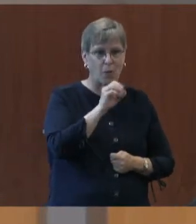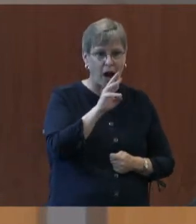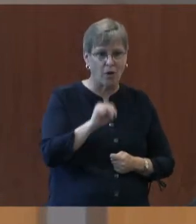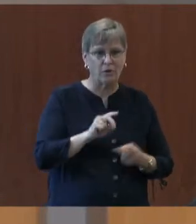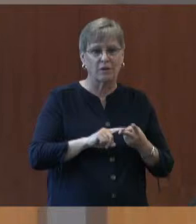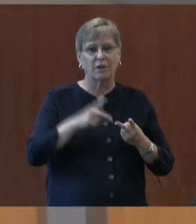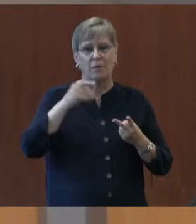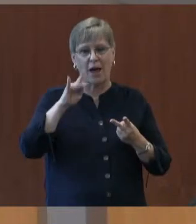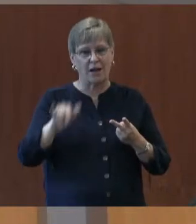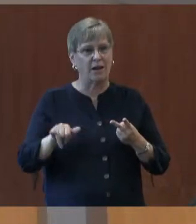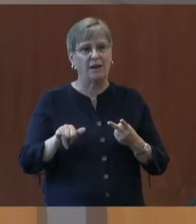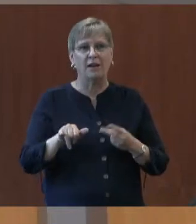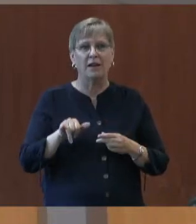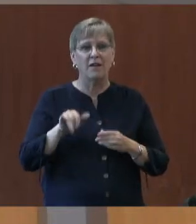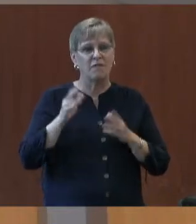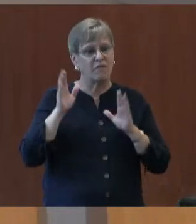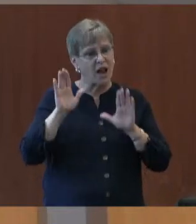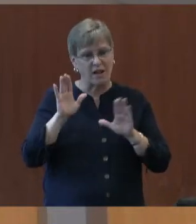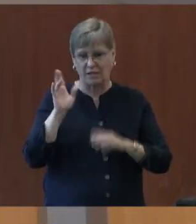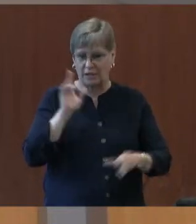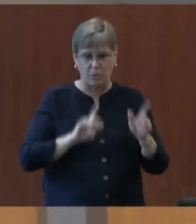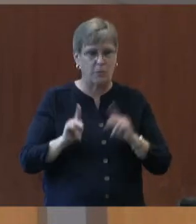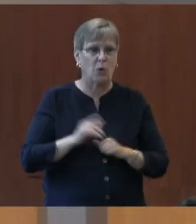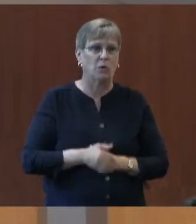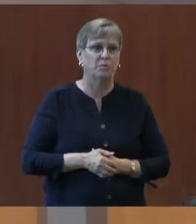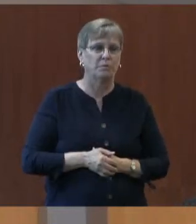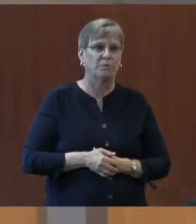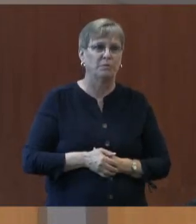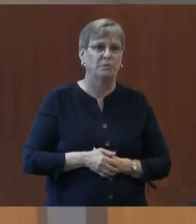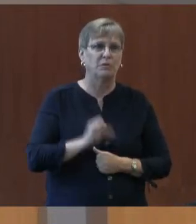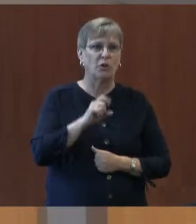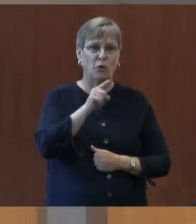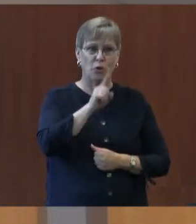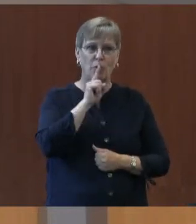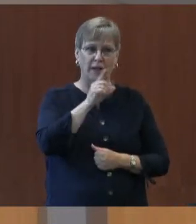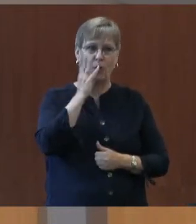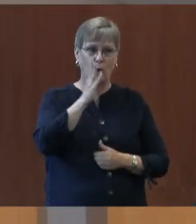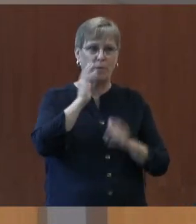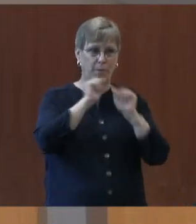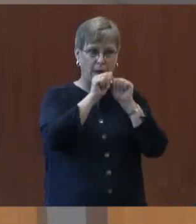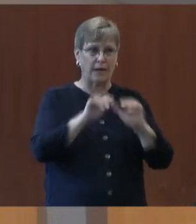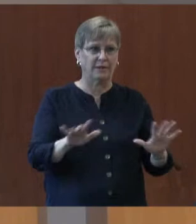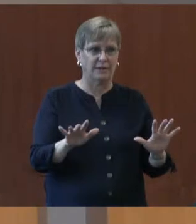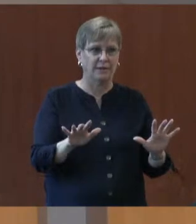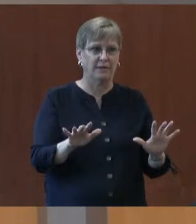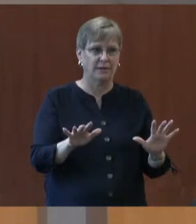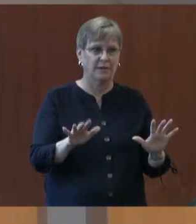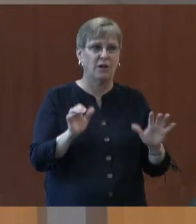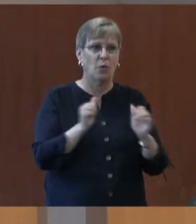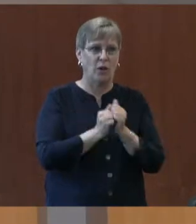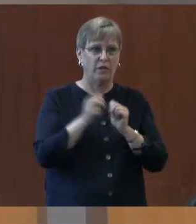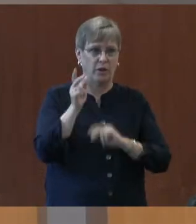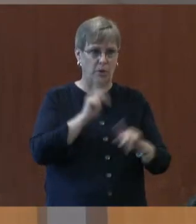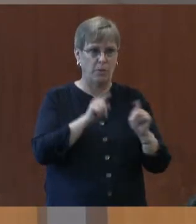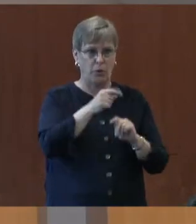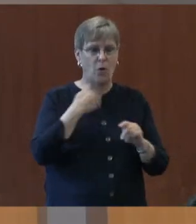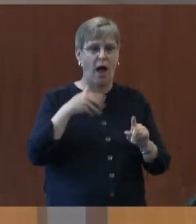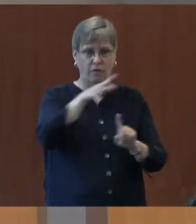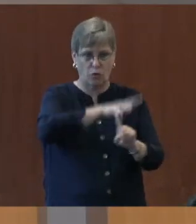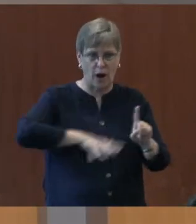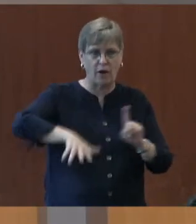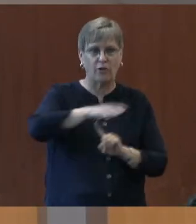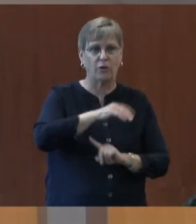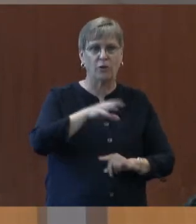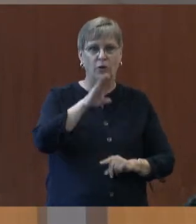and Patty, they were just fantastic. So you are going to be blessed, with the people that you have around you.